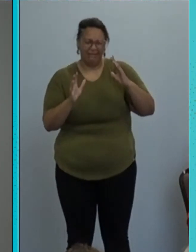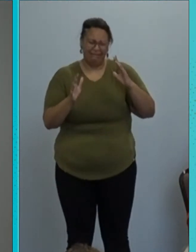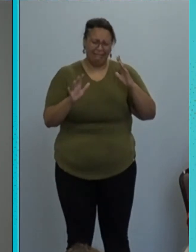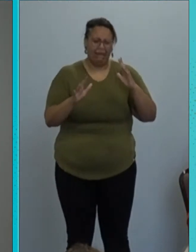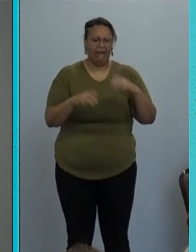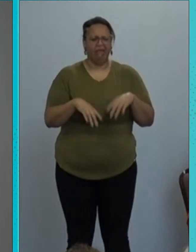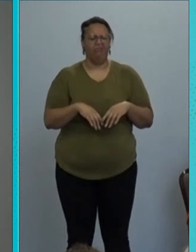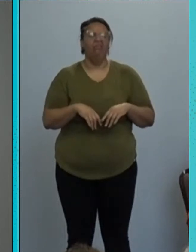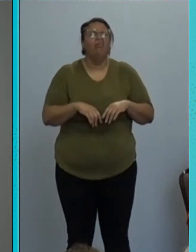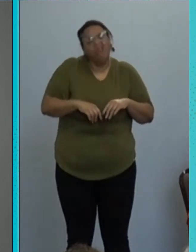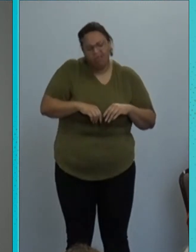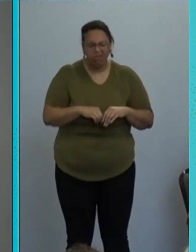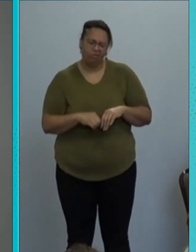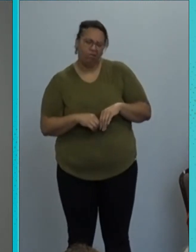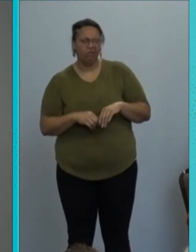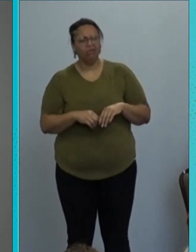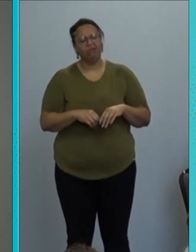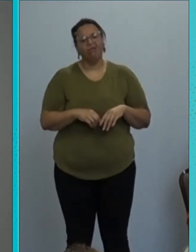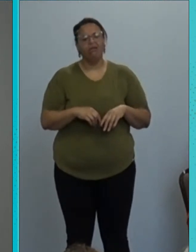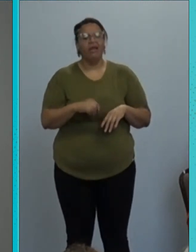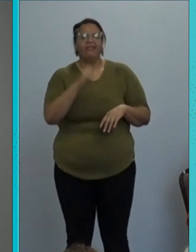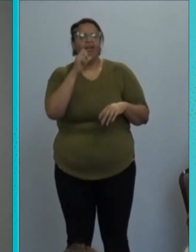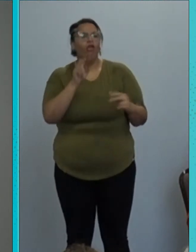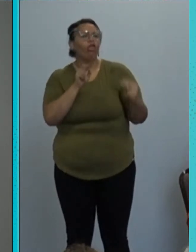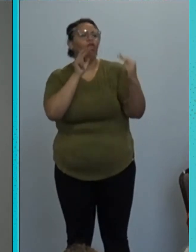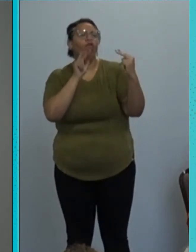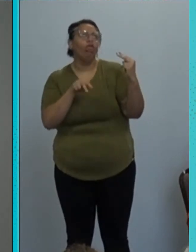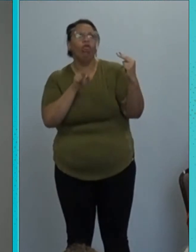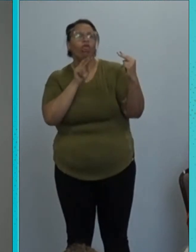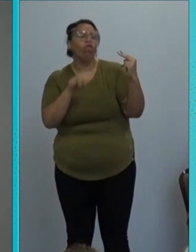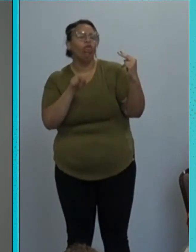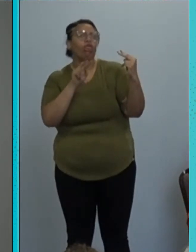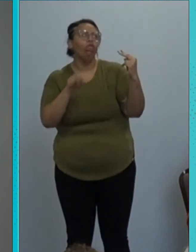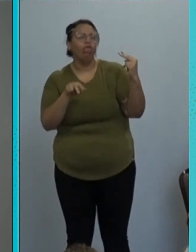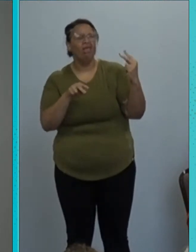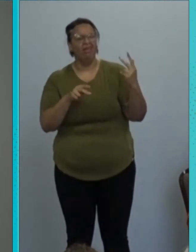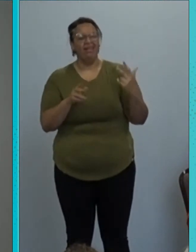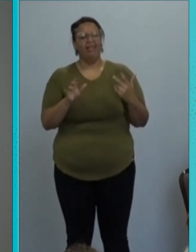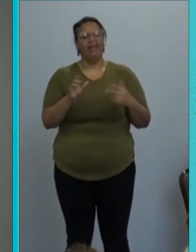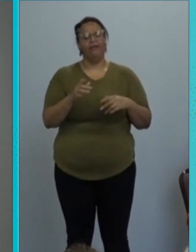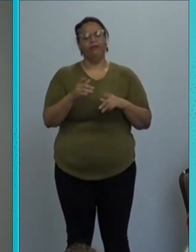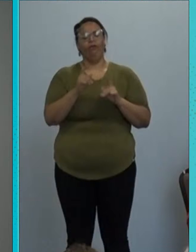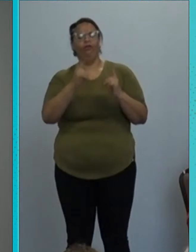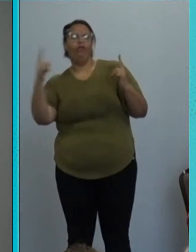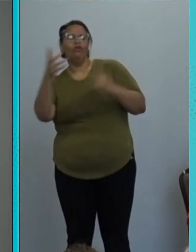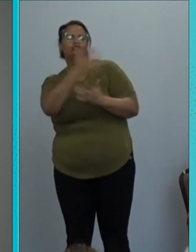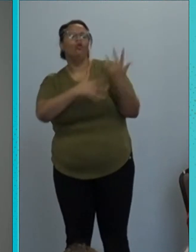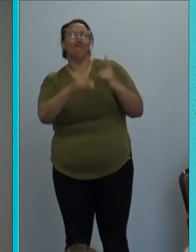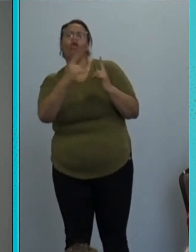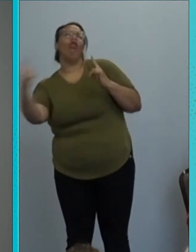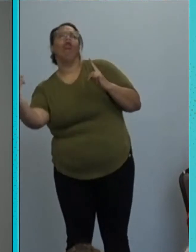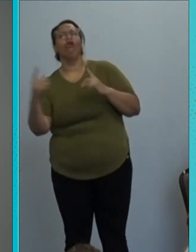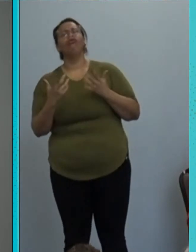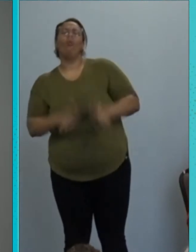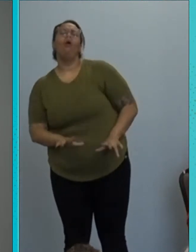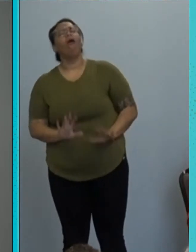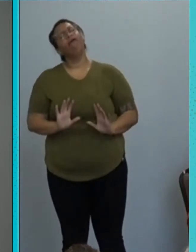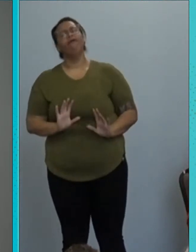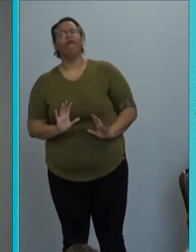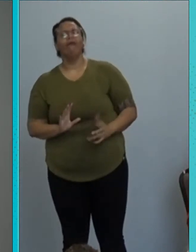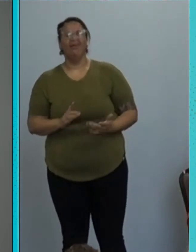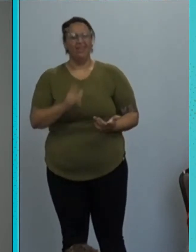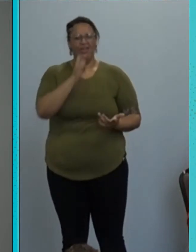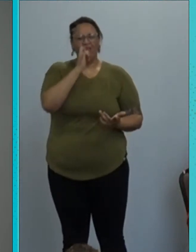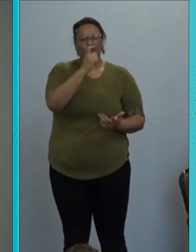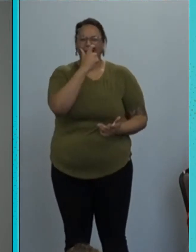grunt and don't really look you in the eye, and sort of an antisocial phase. Maybe they're not really